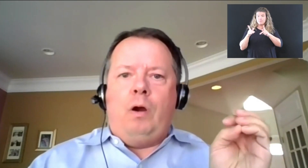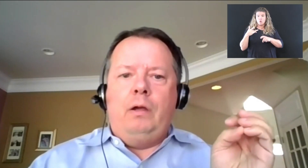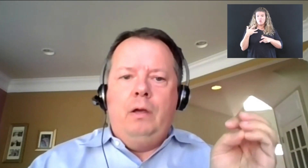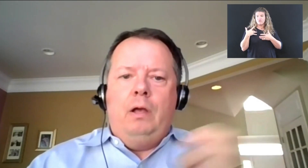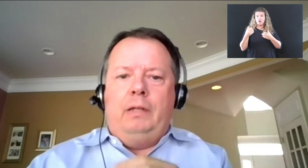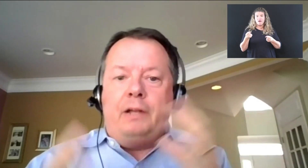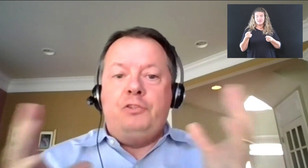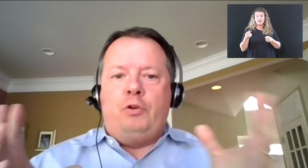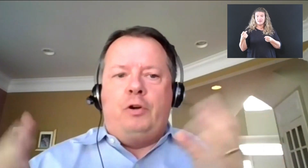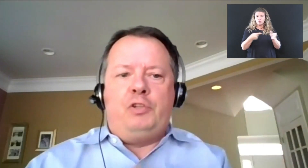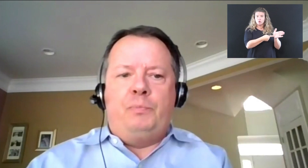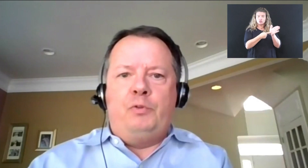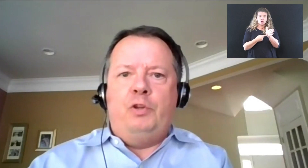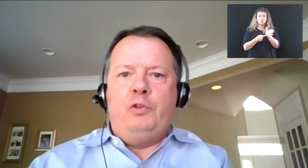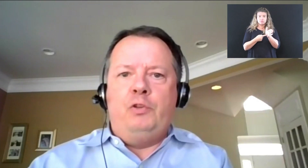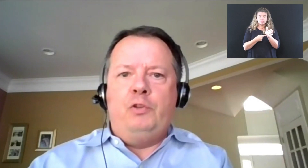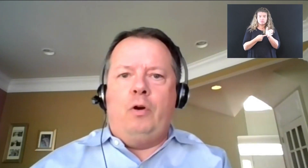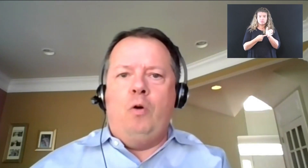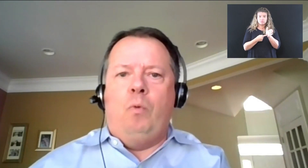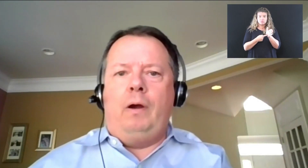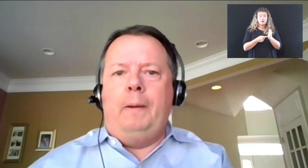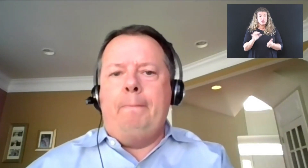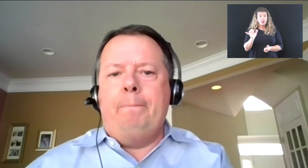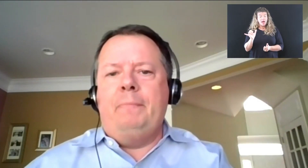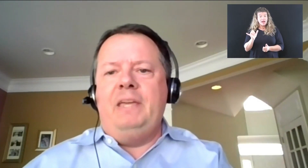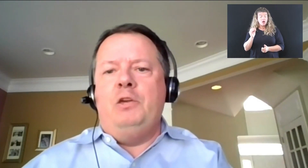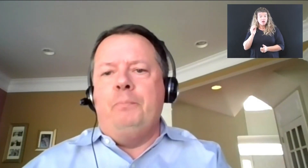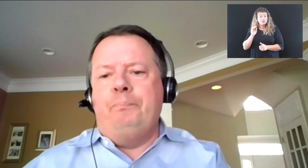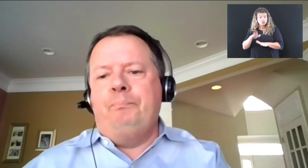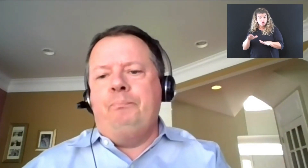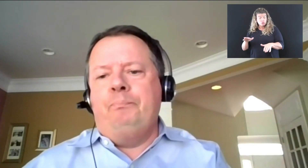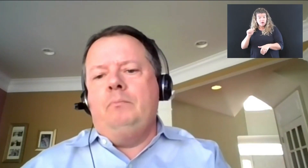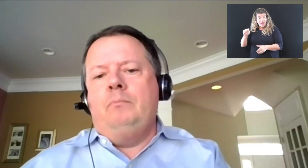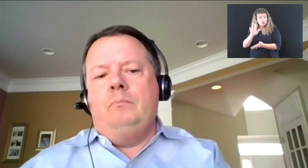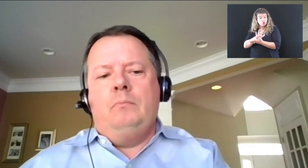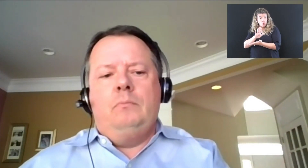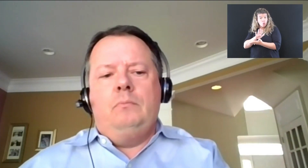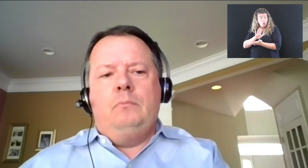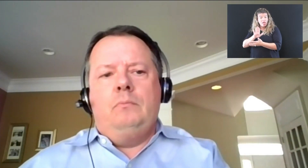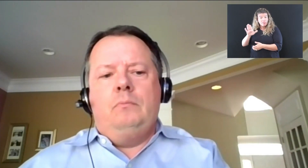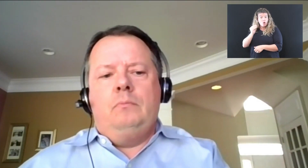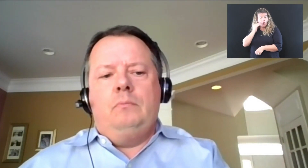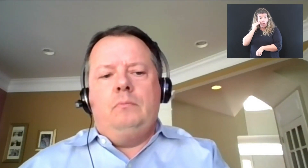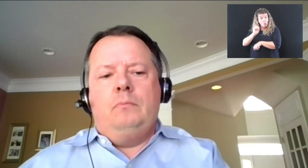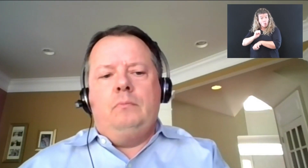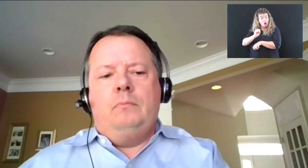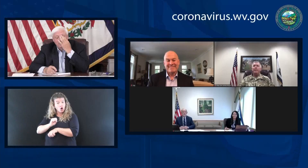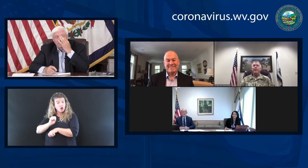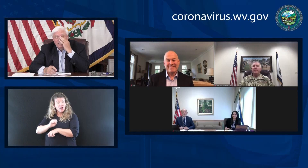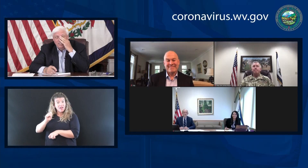your work like children are supposed to do on their homework? Thank you.